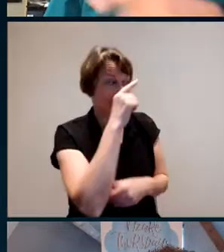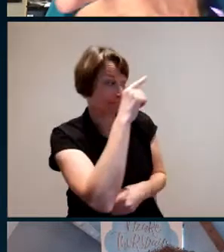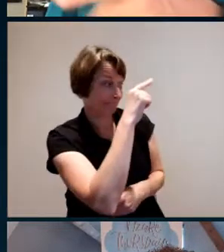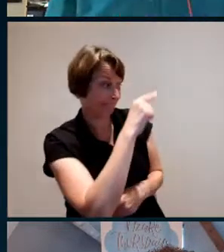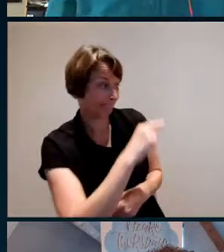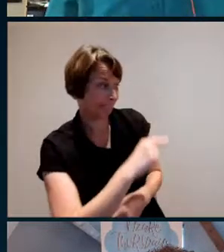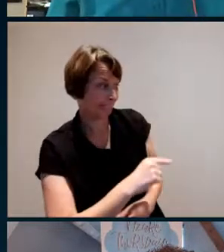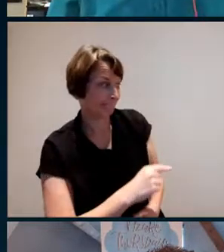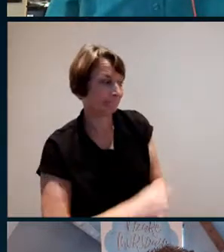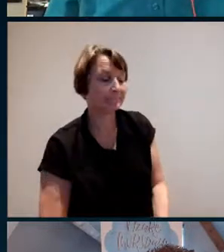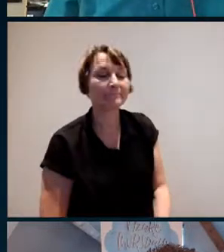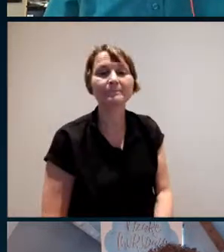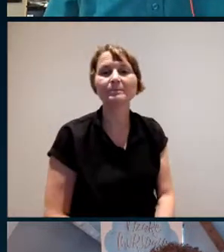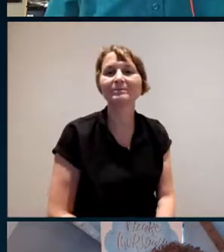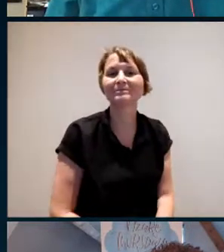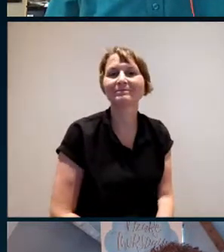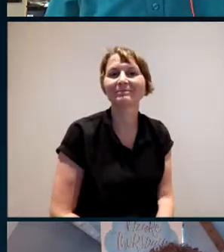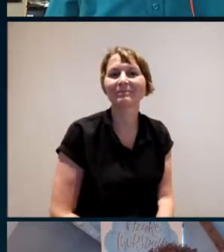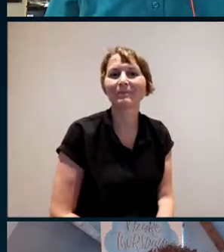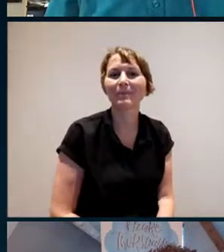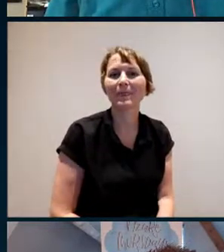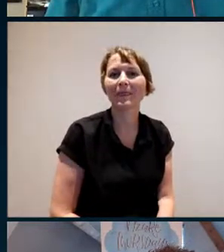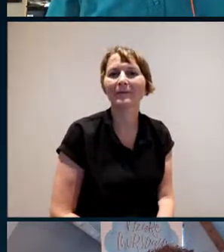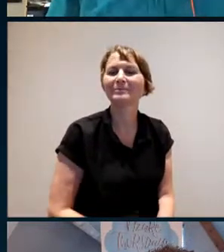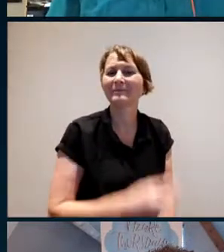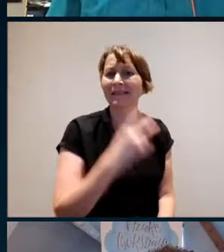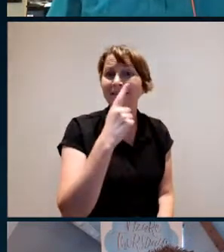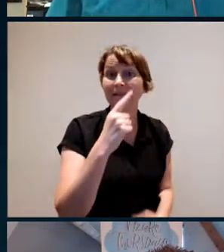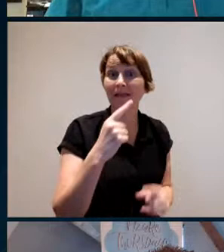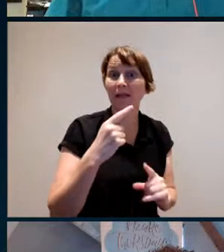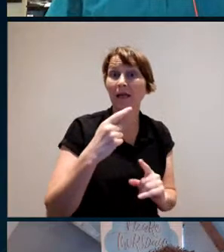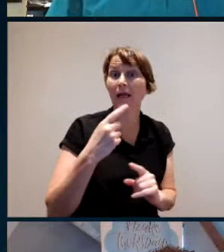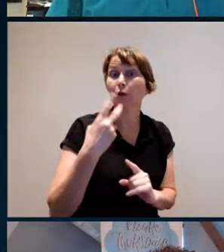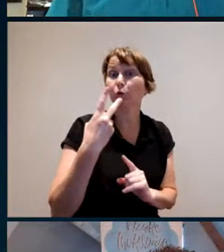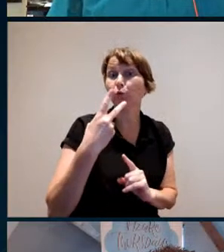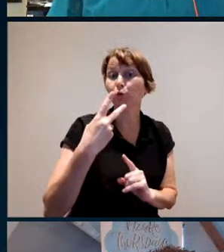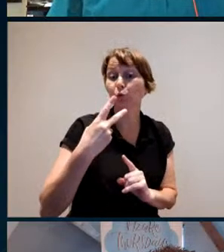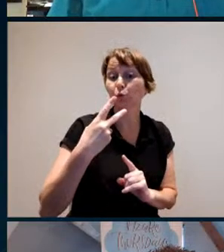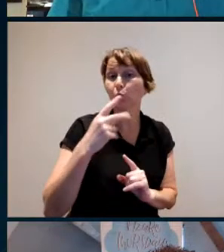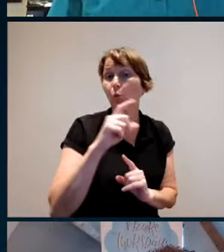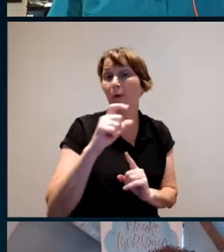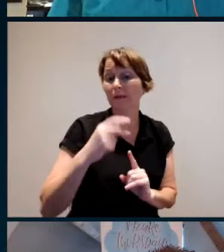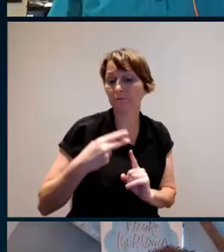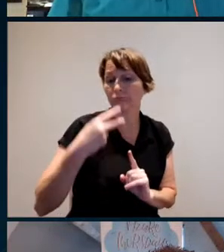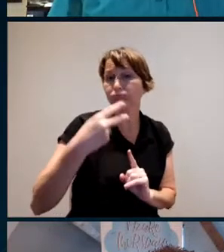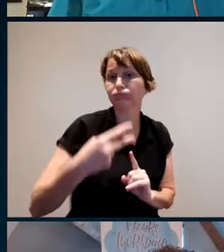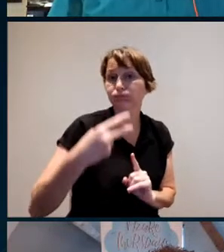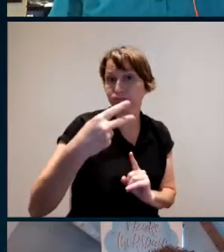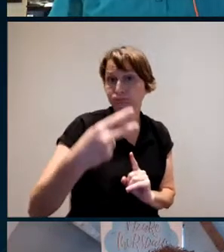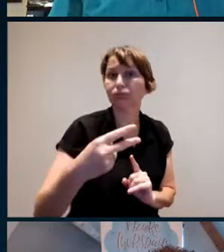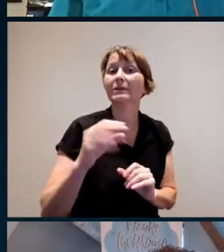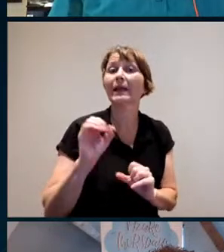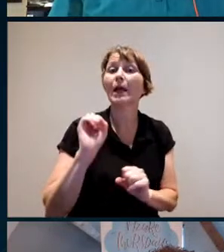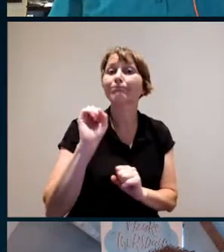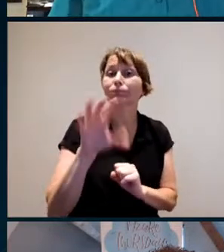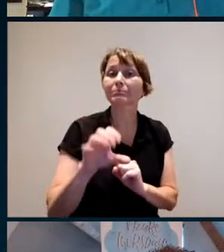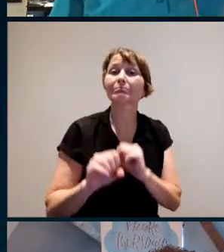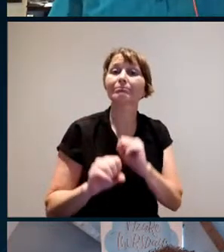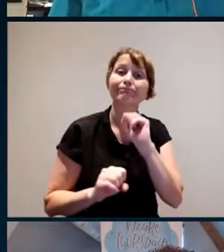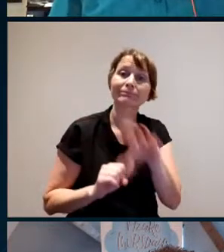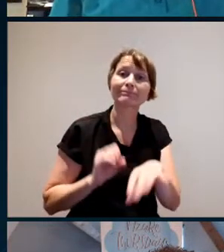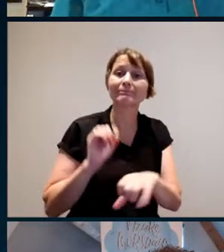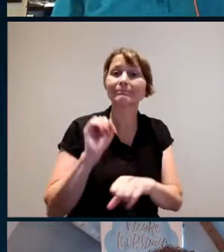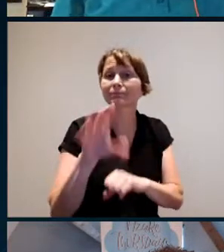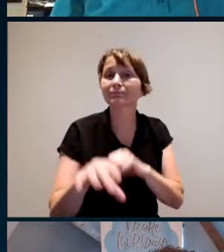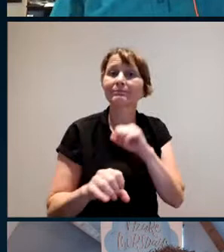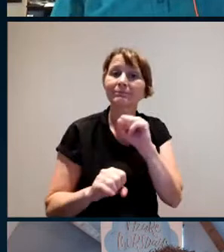And like it says here, they're posting about every 2 weeks. So the main thing, really, they're kind of working up to, and then